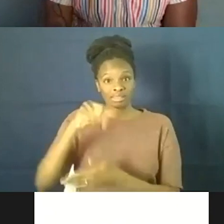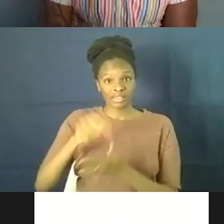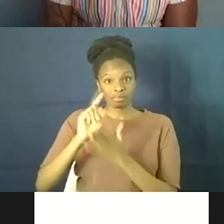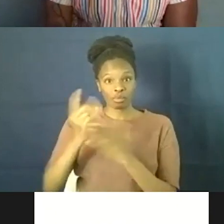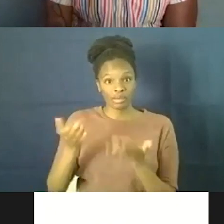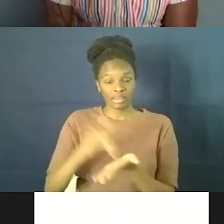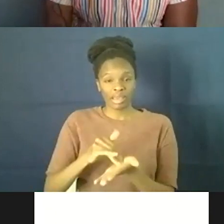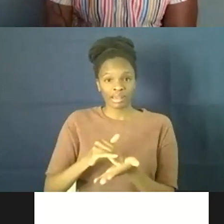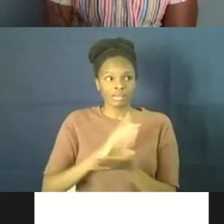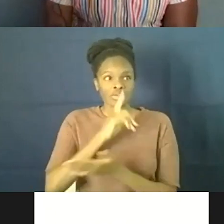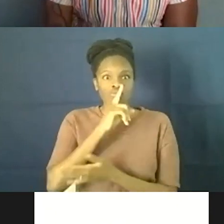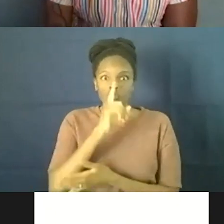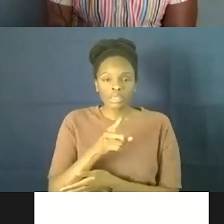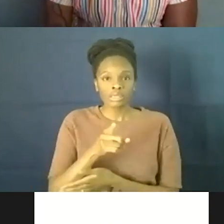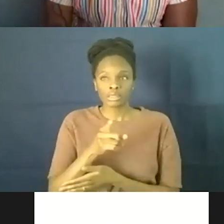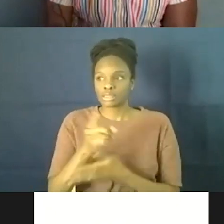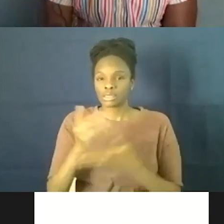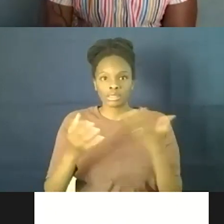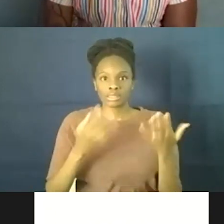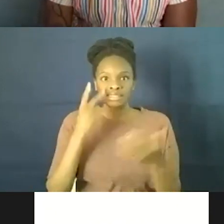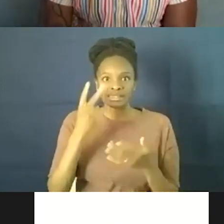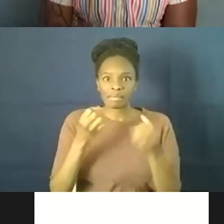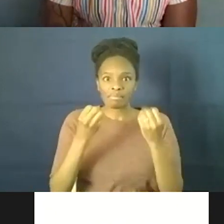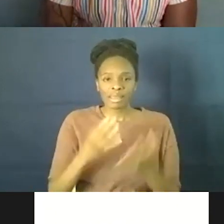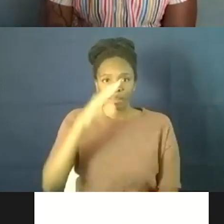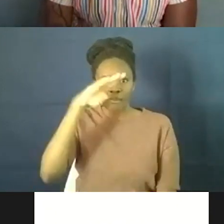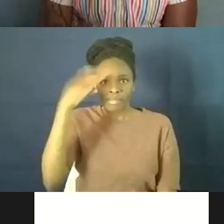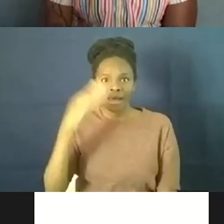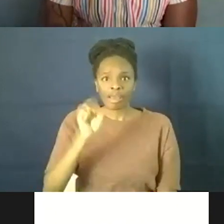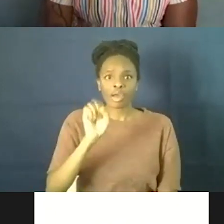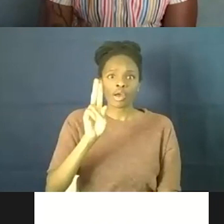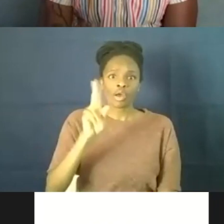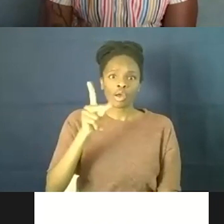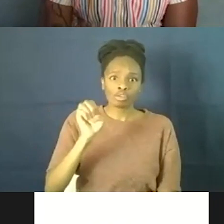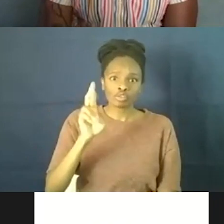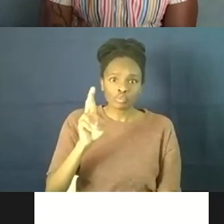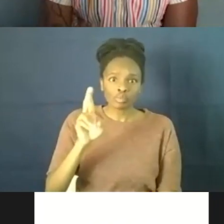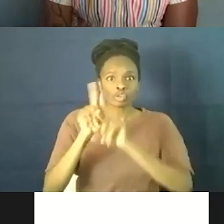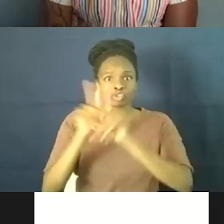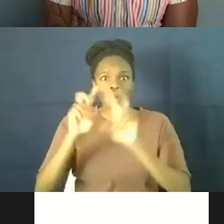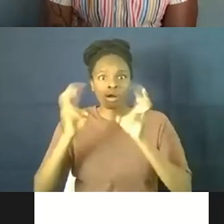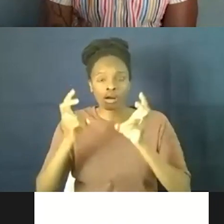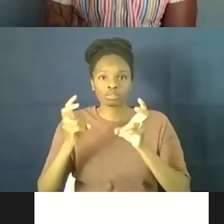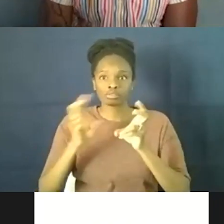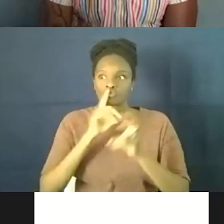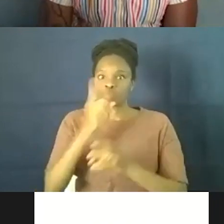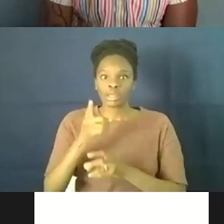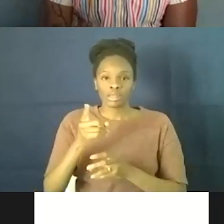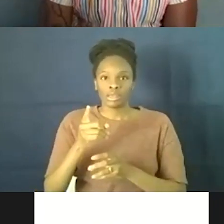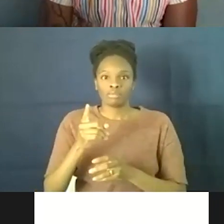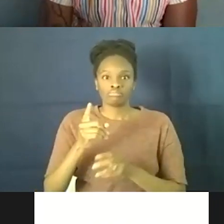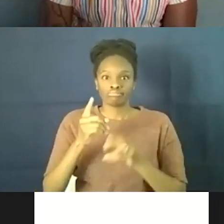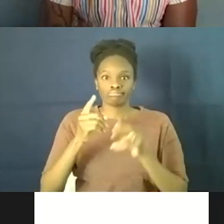of Black superstars being taken down or not being taken down by the Me Too movement, and like why